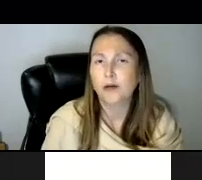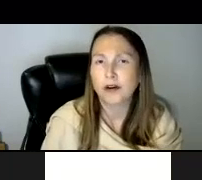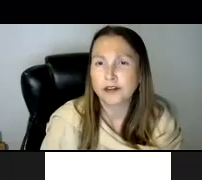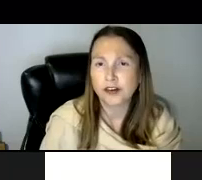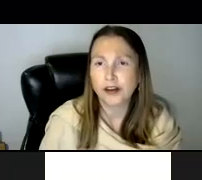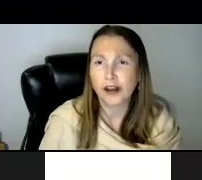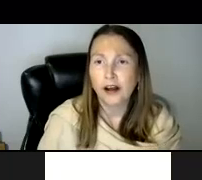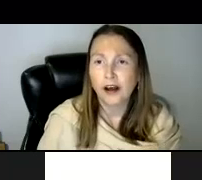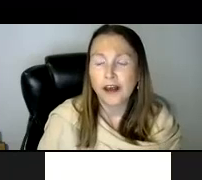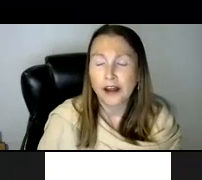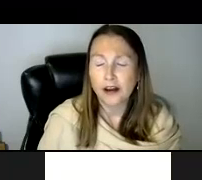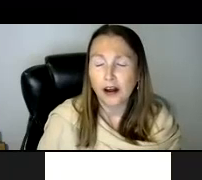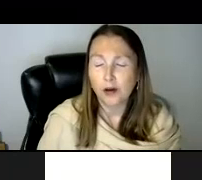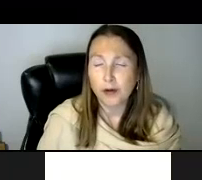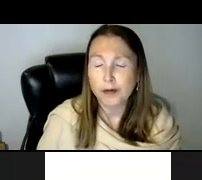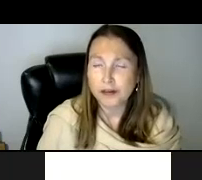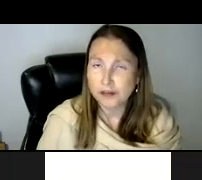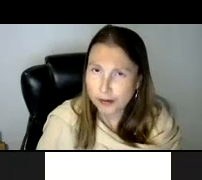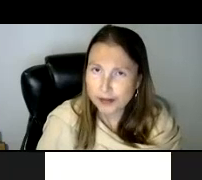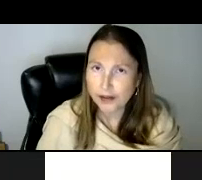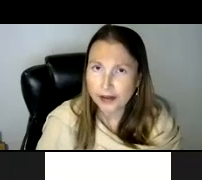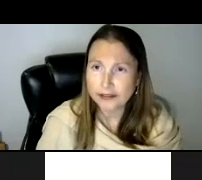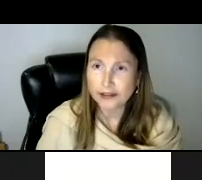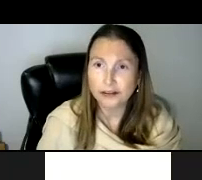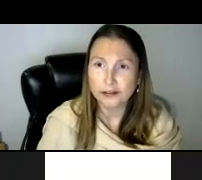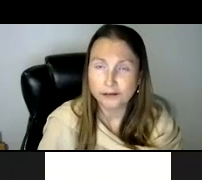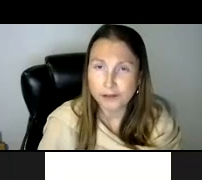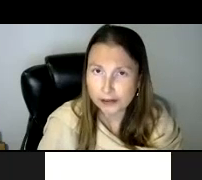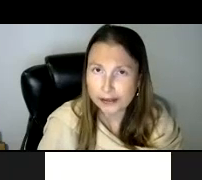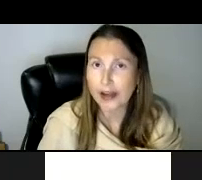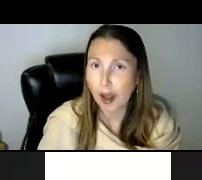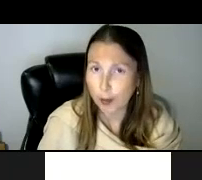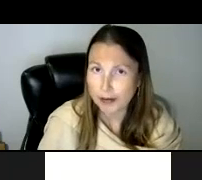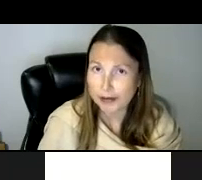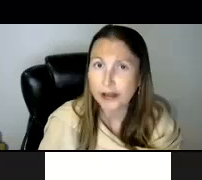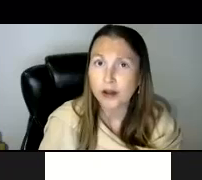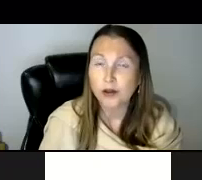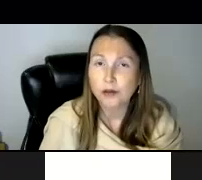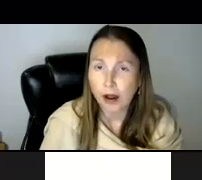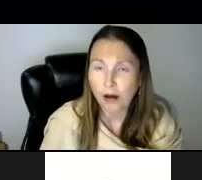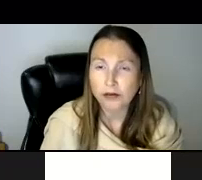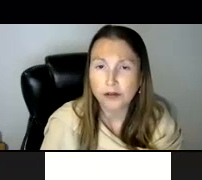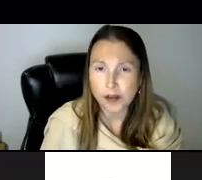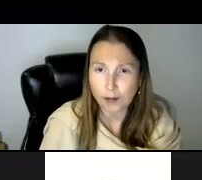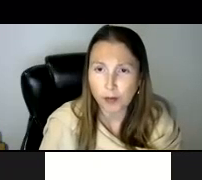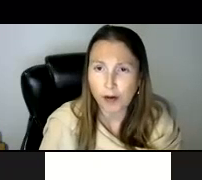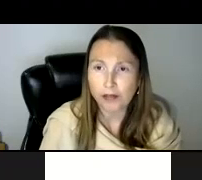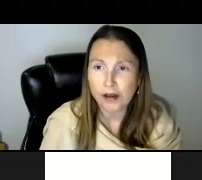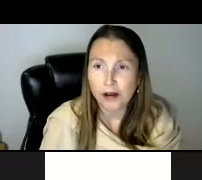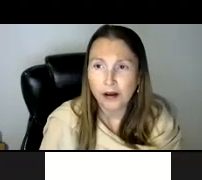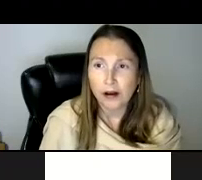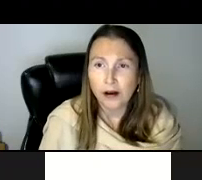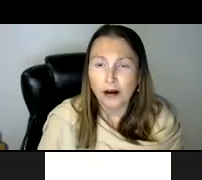Lastly, I want to touch on that we will be distributing this vaccine fairly and equitably throughout the